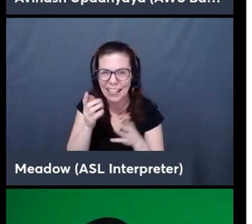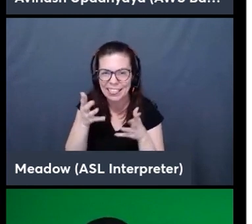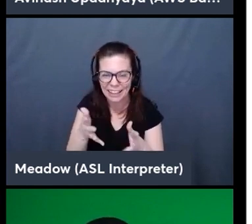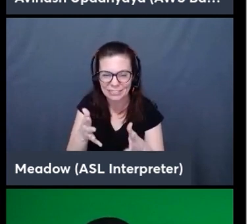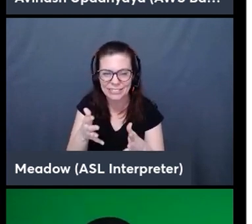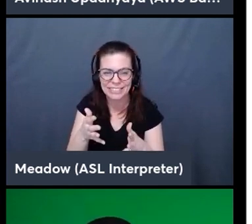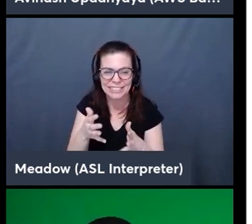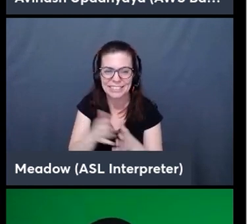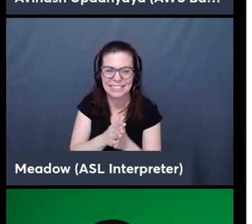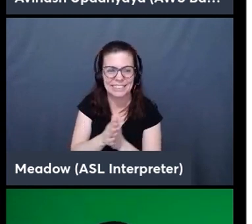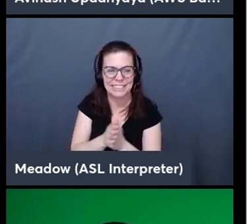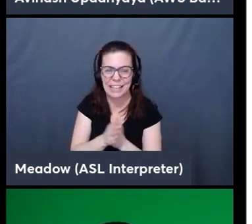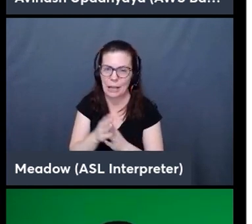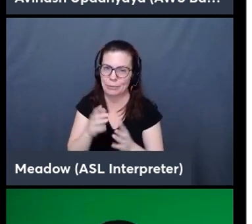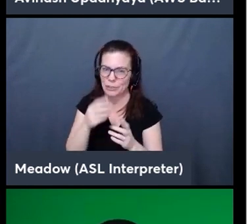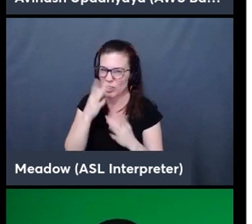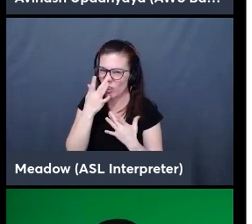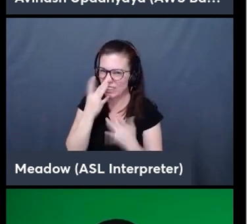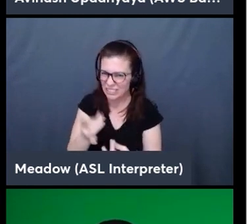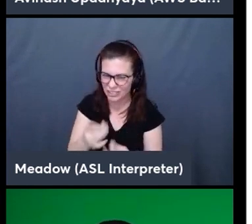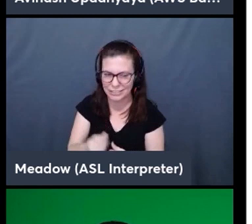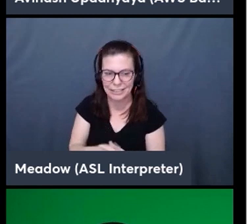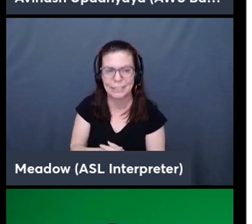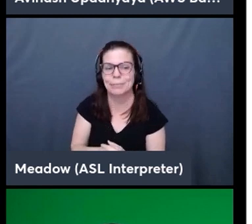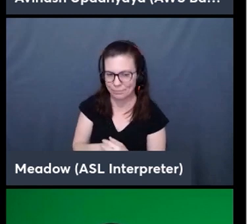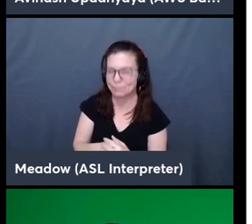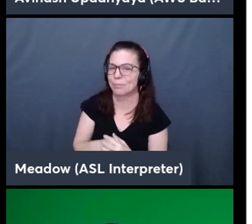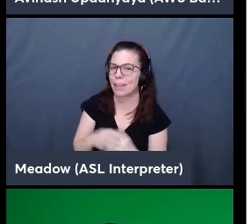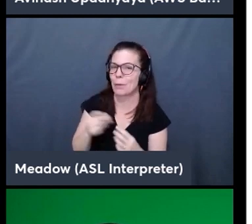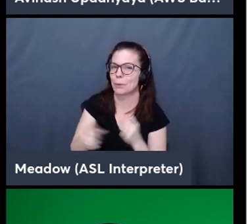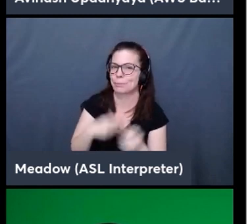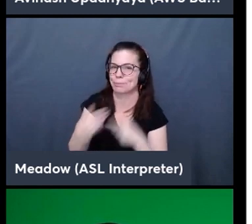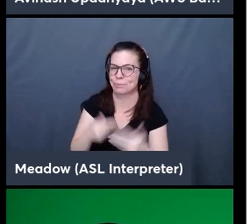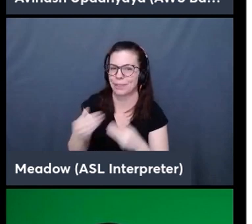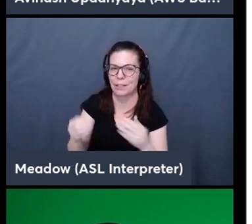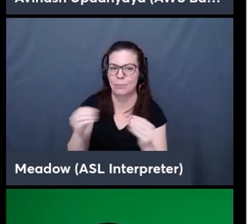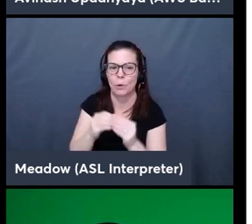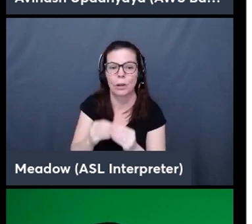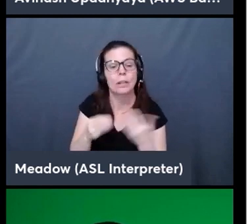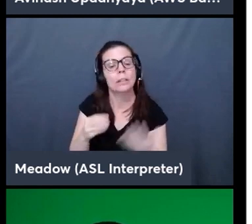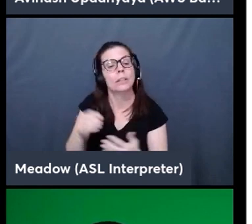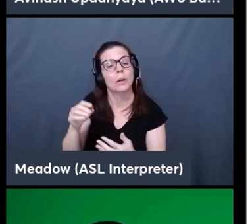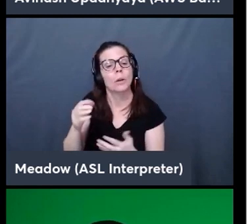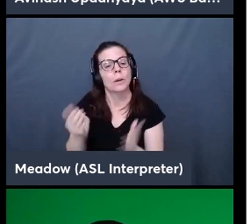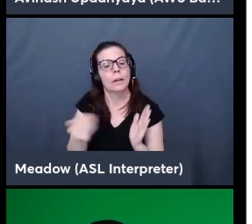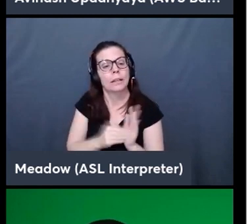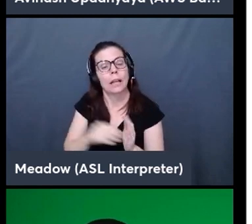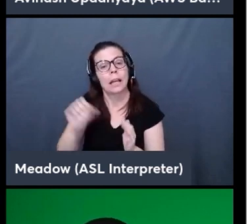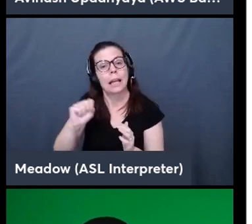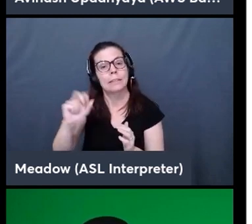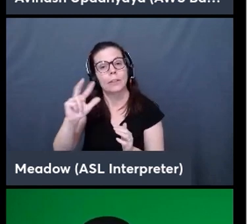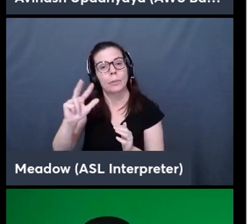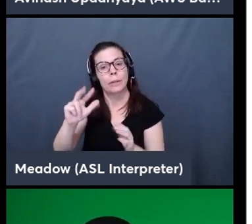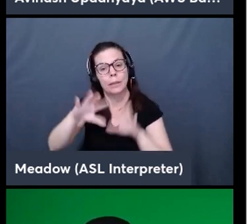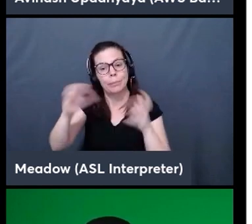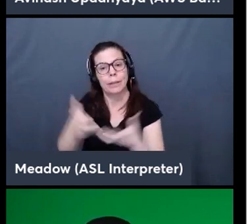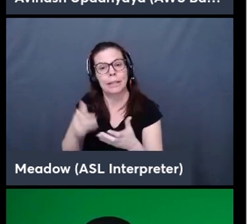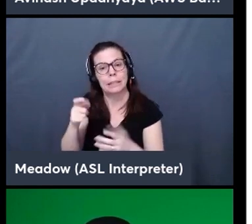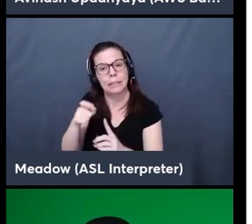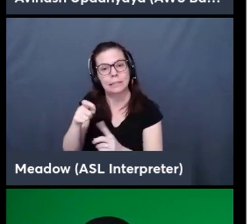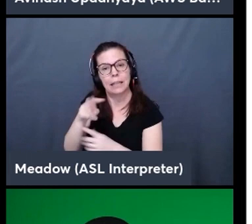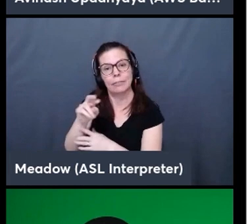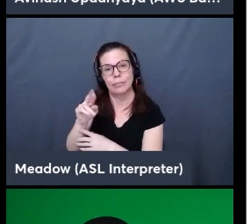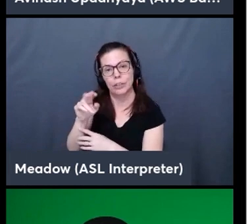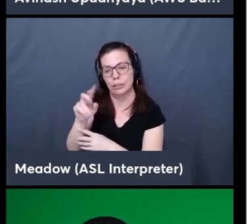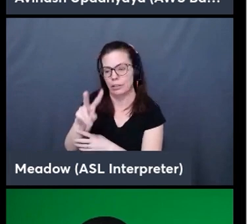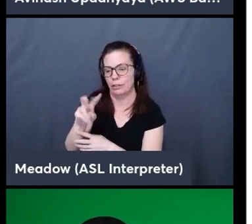and I'm like super interested. Yeah, I'll move a little bit fast. So again, S3 buckets need to have versioning enabled. You will see